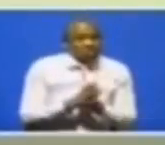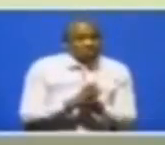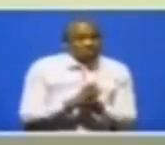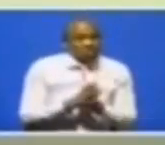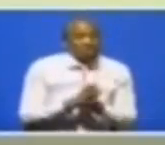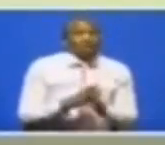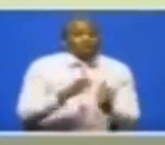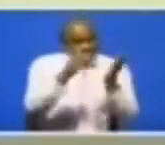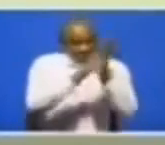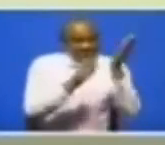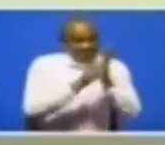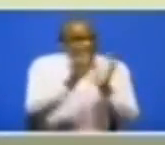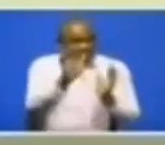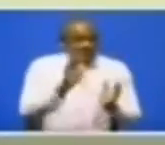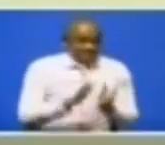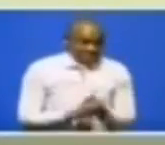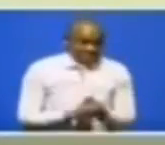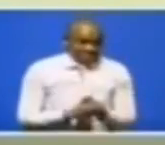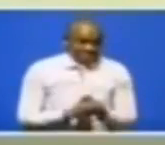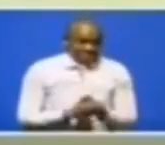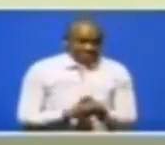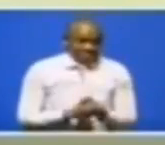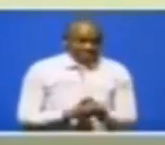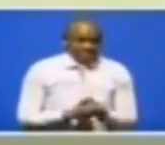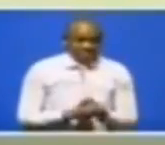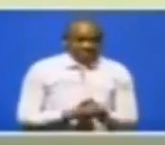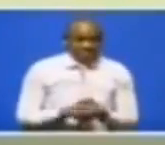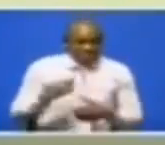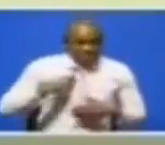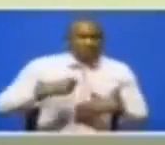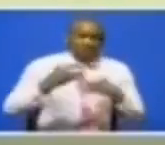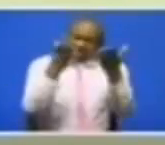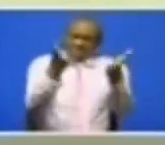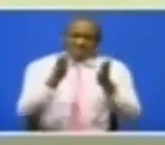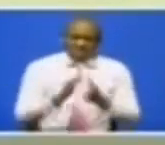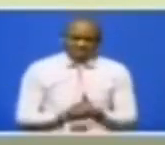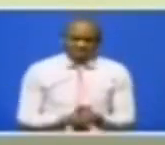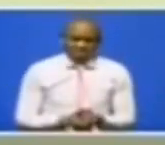the manifesto, I was there,